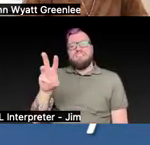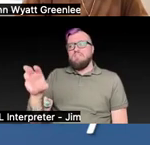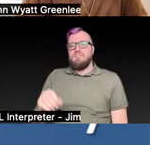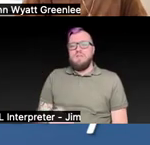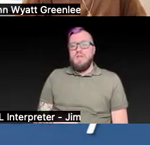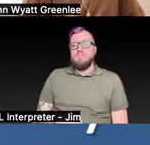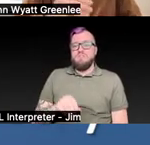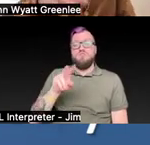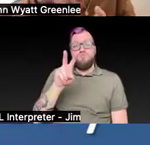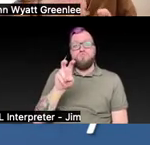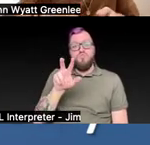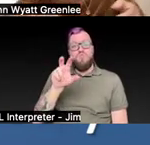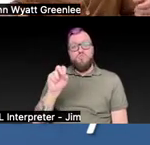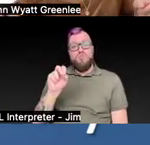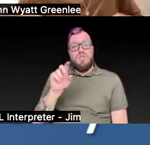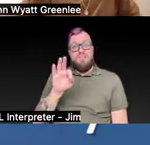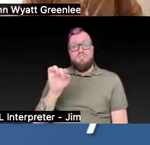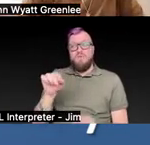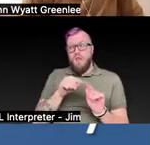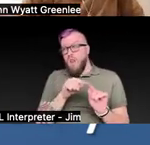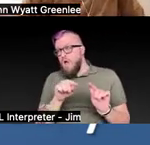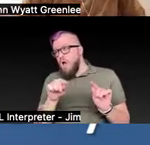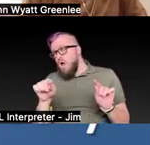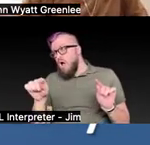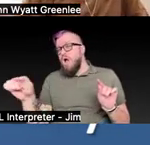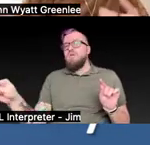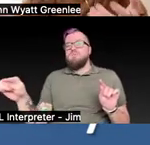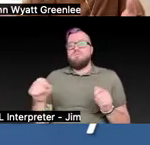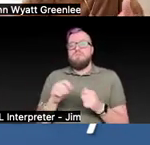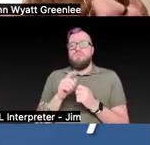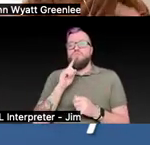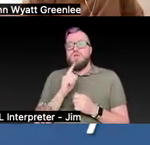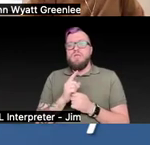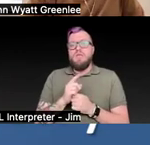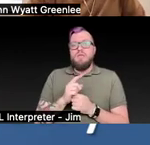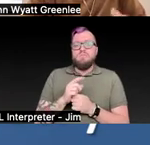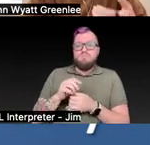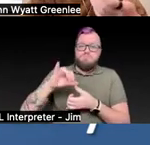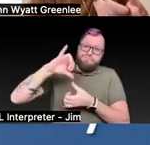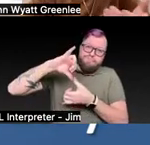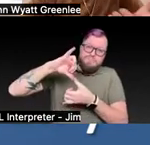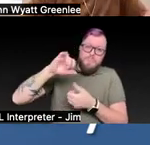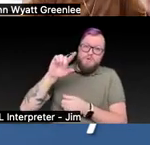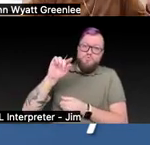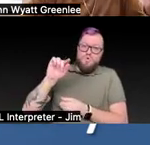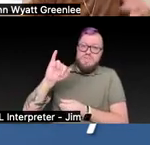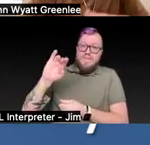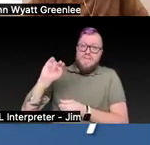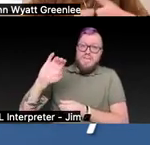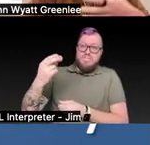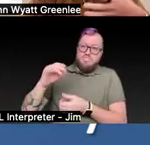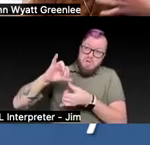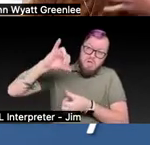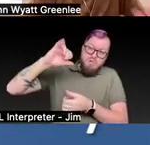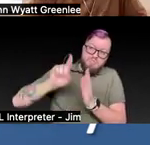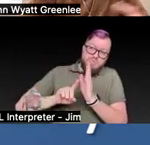inches tall, so it's really long and kind of narrow. But there's eels in it, and there's eels in lots of other places in English art